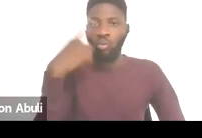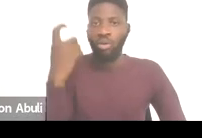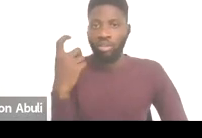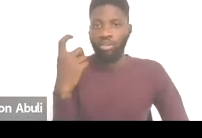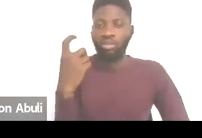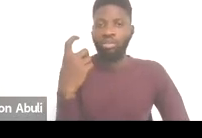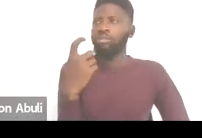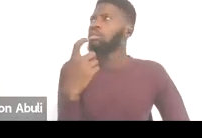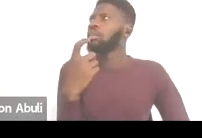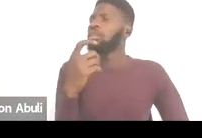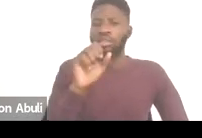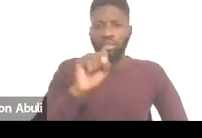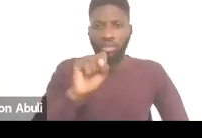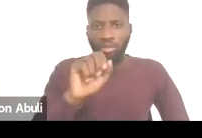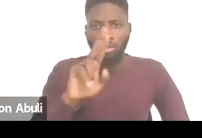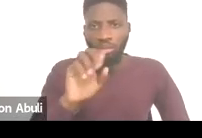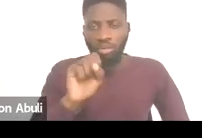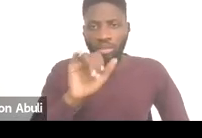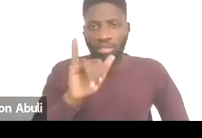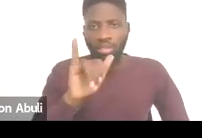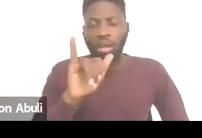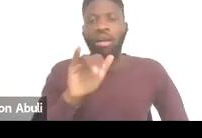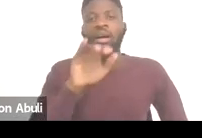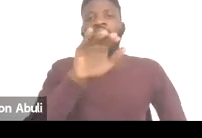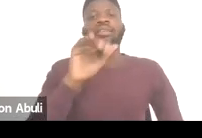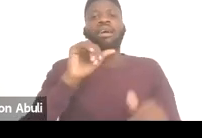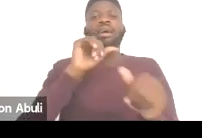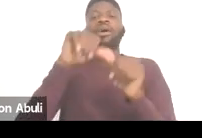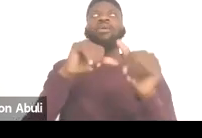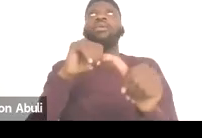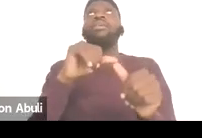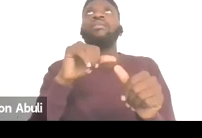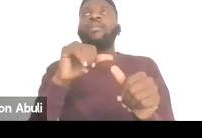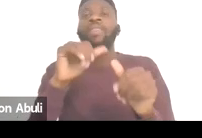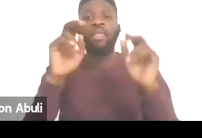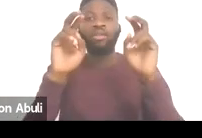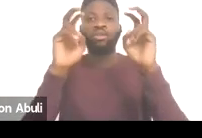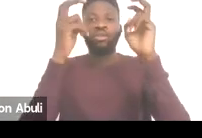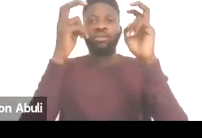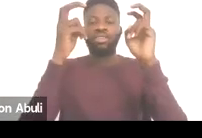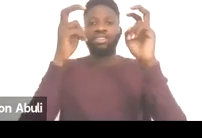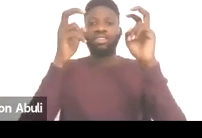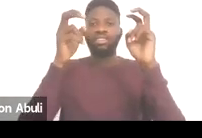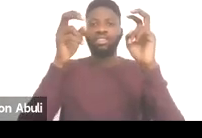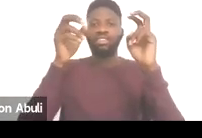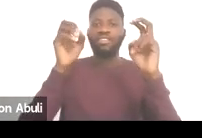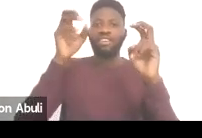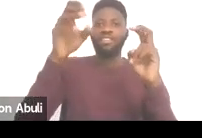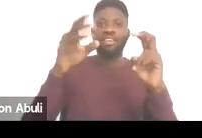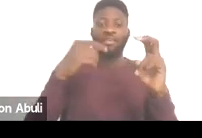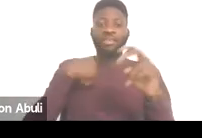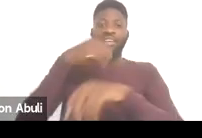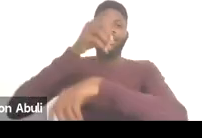is it Susie, who was asking about a topic that is ahead of us, and I've advised her that it's coming our